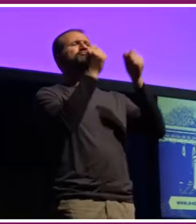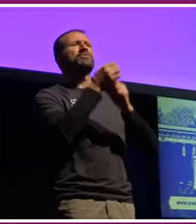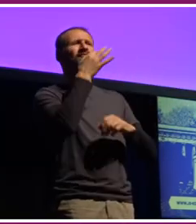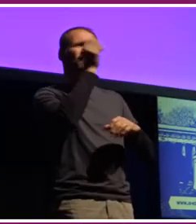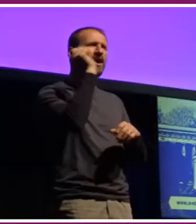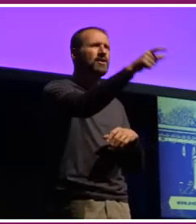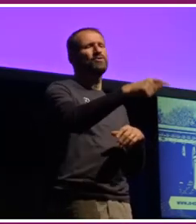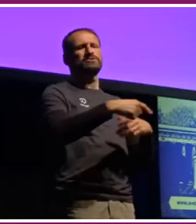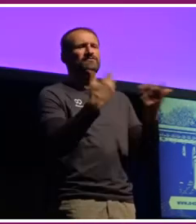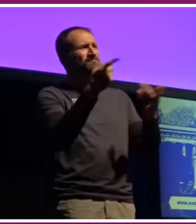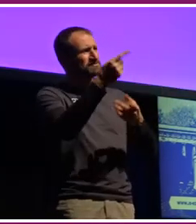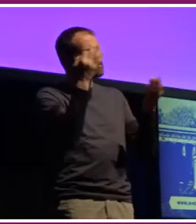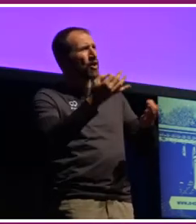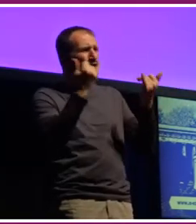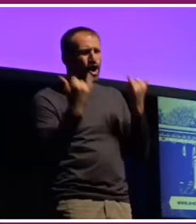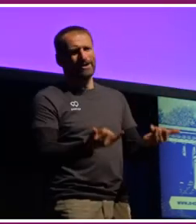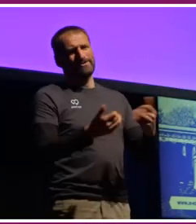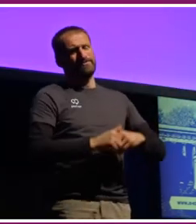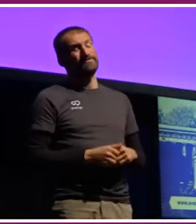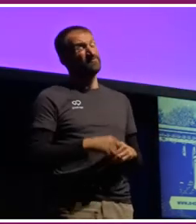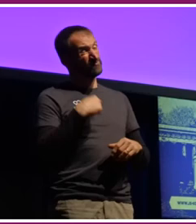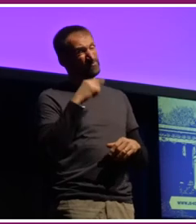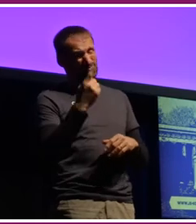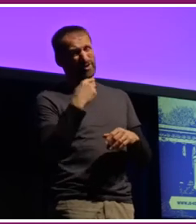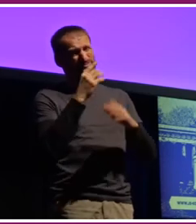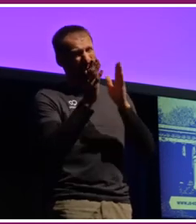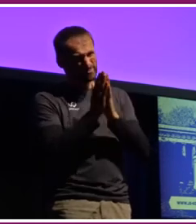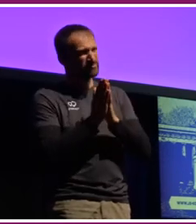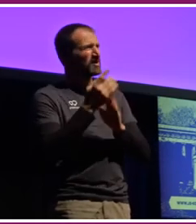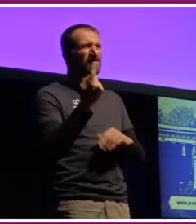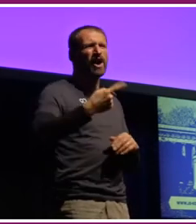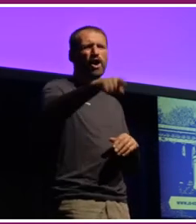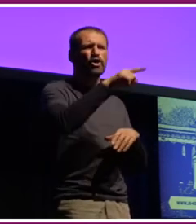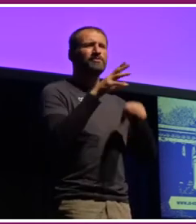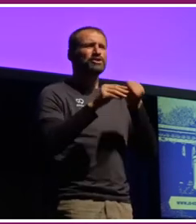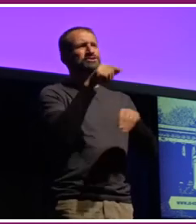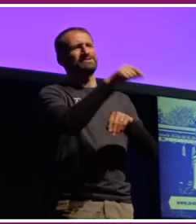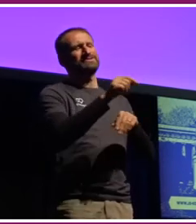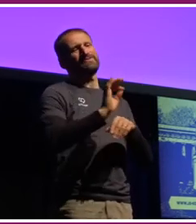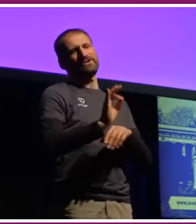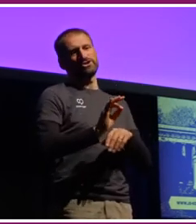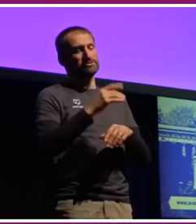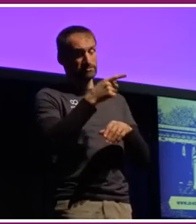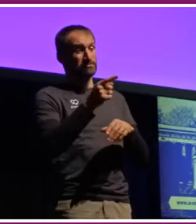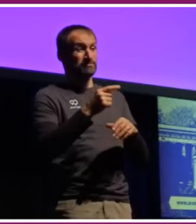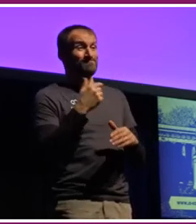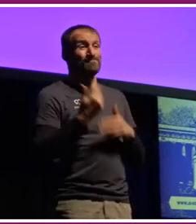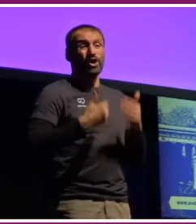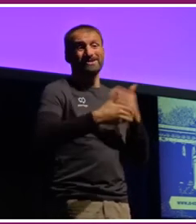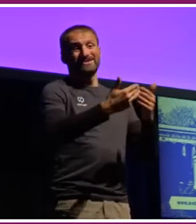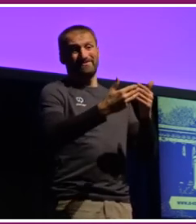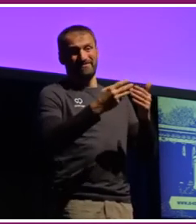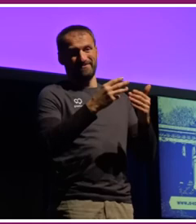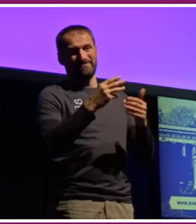I ask you also, while you're using these features, that you use them responsibly. Concepts like progressive enhancement allow us